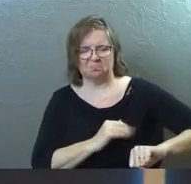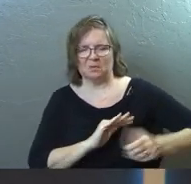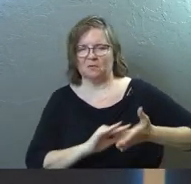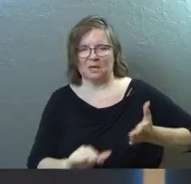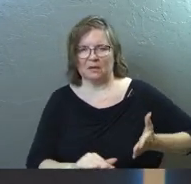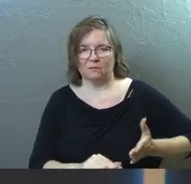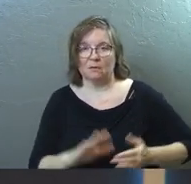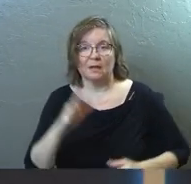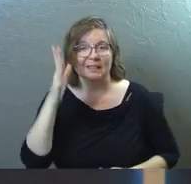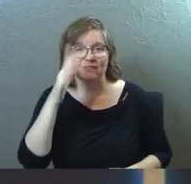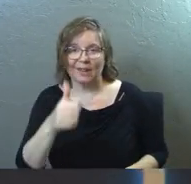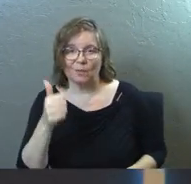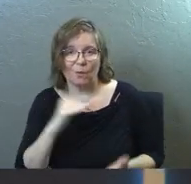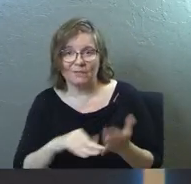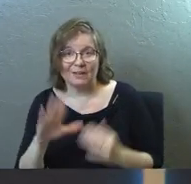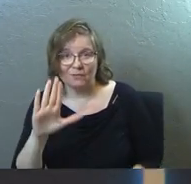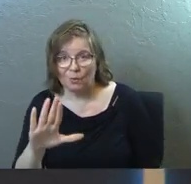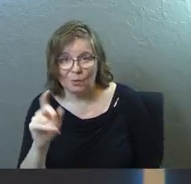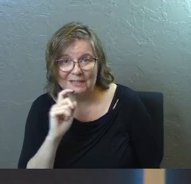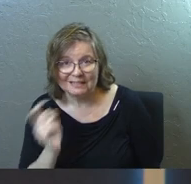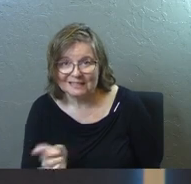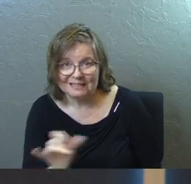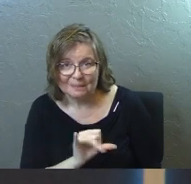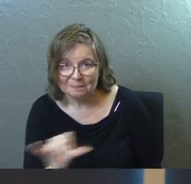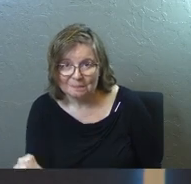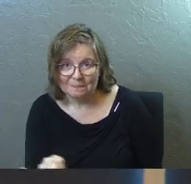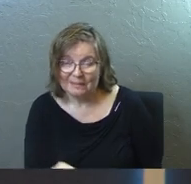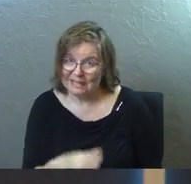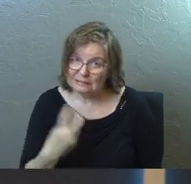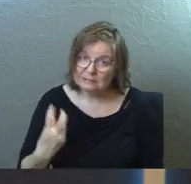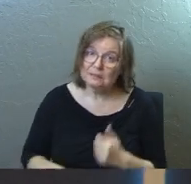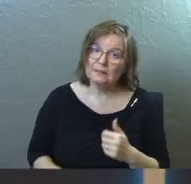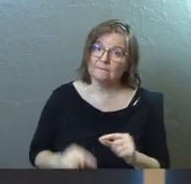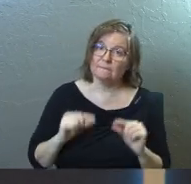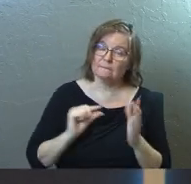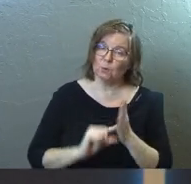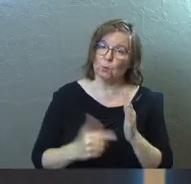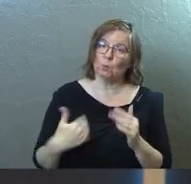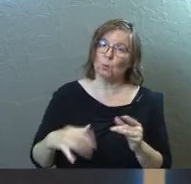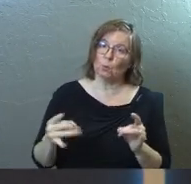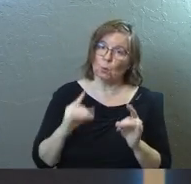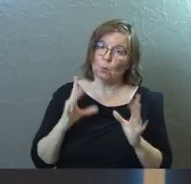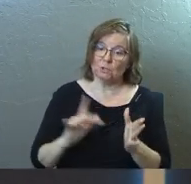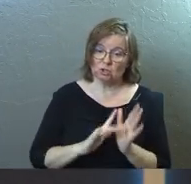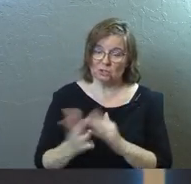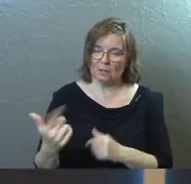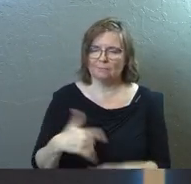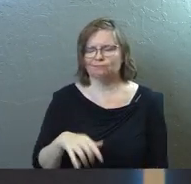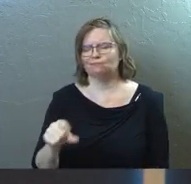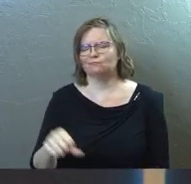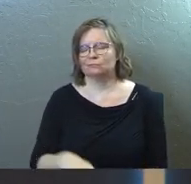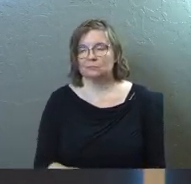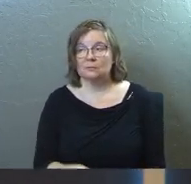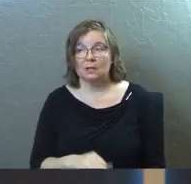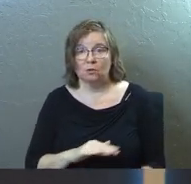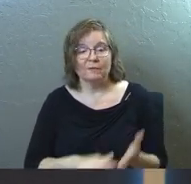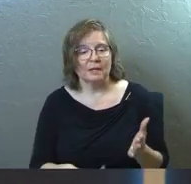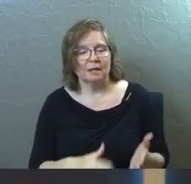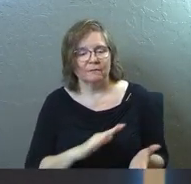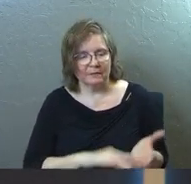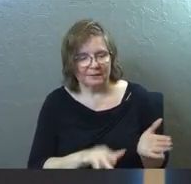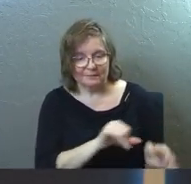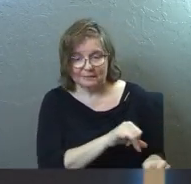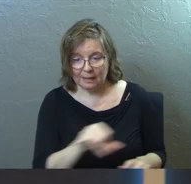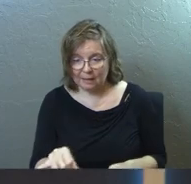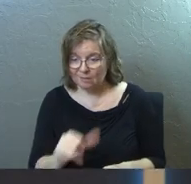will not forgive your sins. Amen. That's the tough verse. Like Jesus coming in like, yeah, if you forgive, you'll be